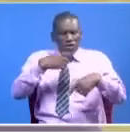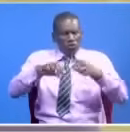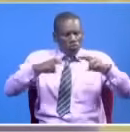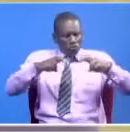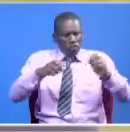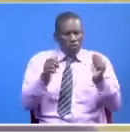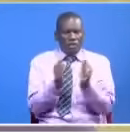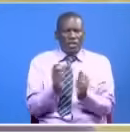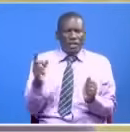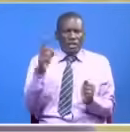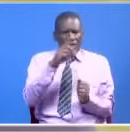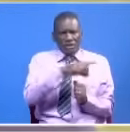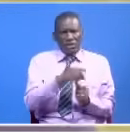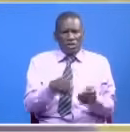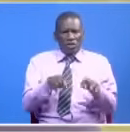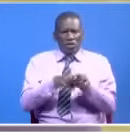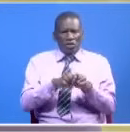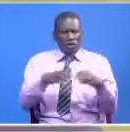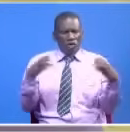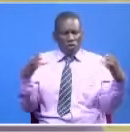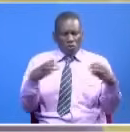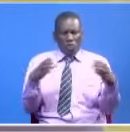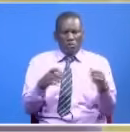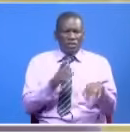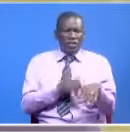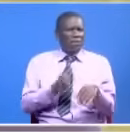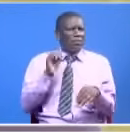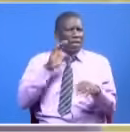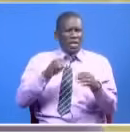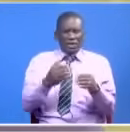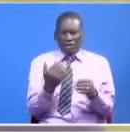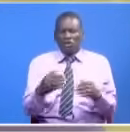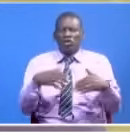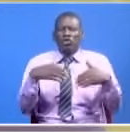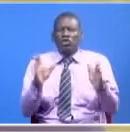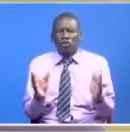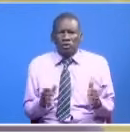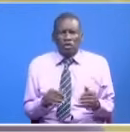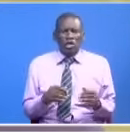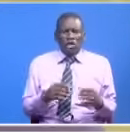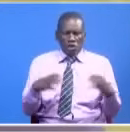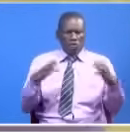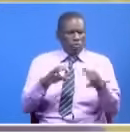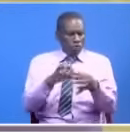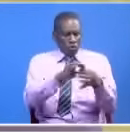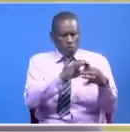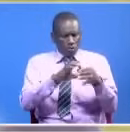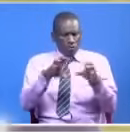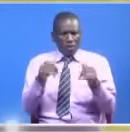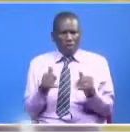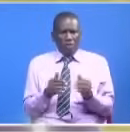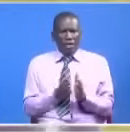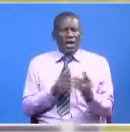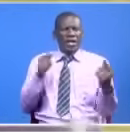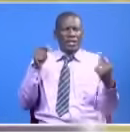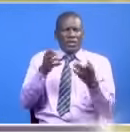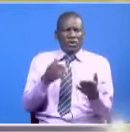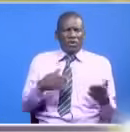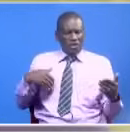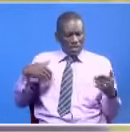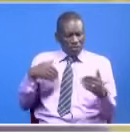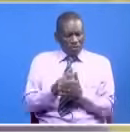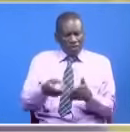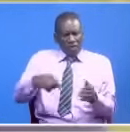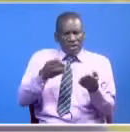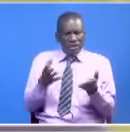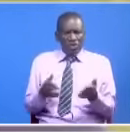sana sana, the community, wakisikia mambo ya mtoto kupotea, they are very cooperative. Na so far ndio wametufikisha mahali tuko.